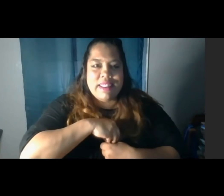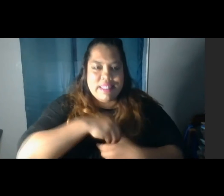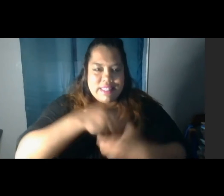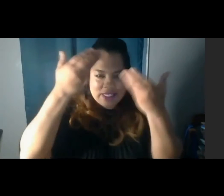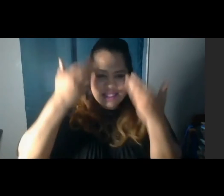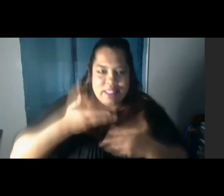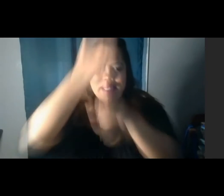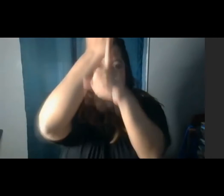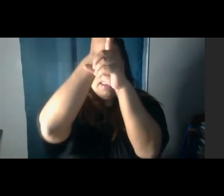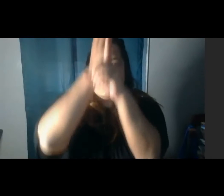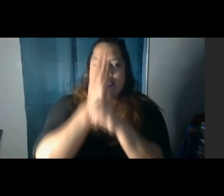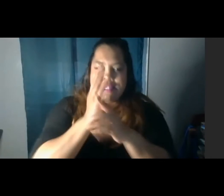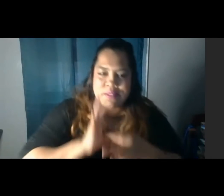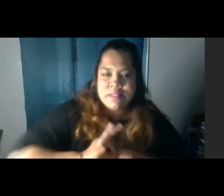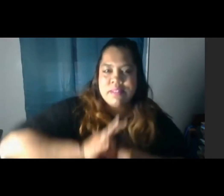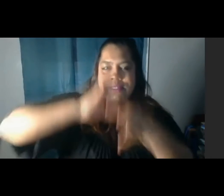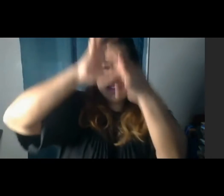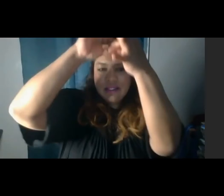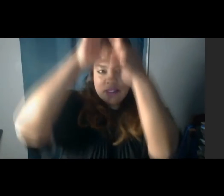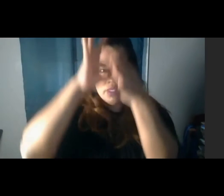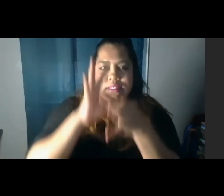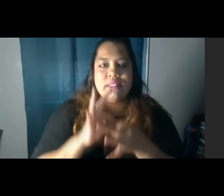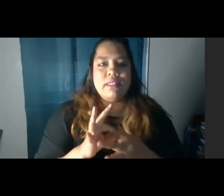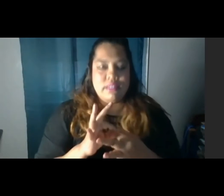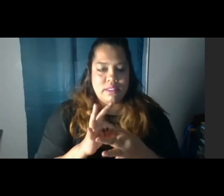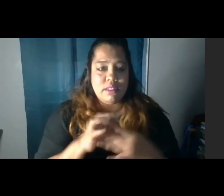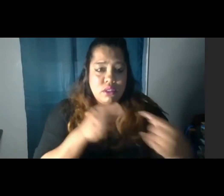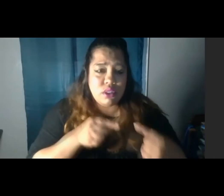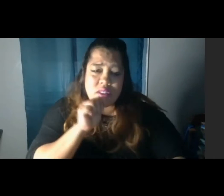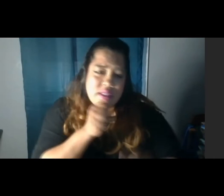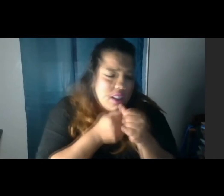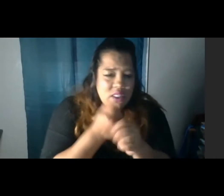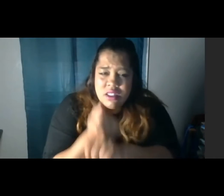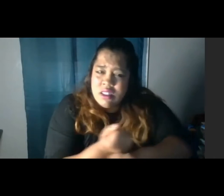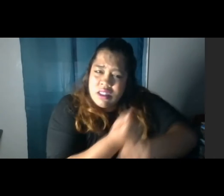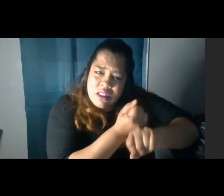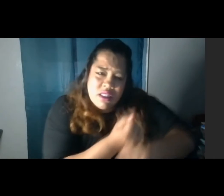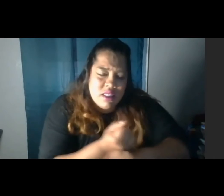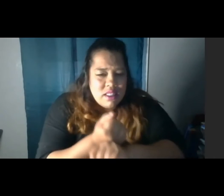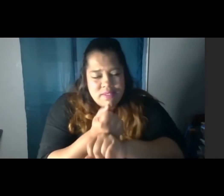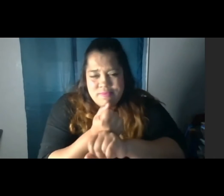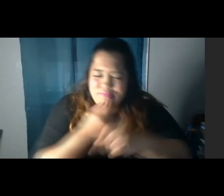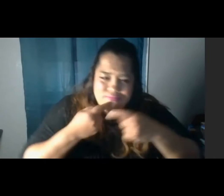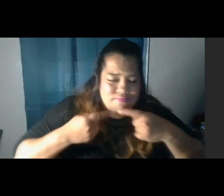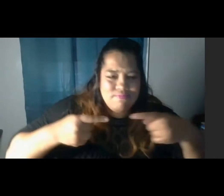from the hands of the Almighty. Let's move forward in this